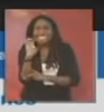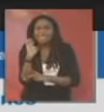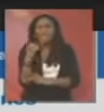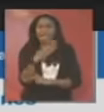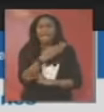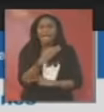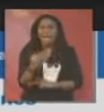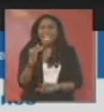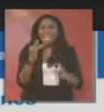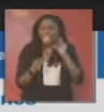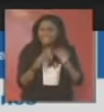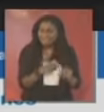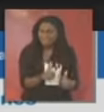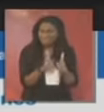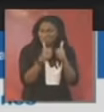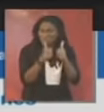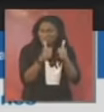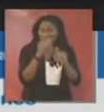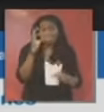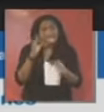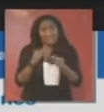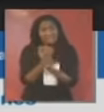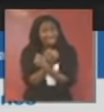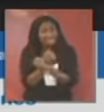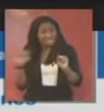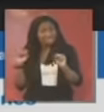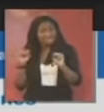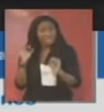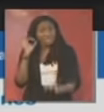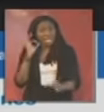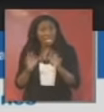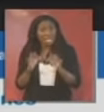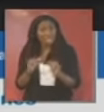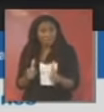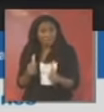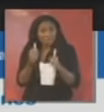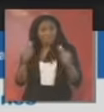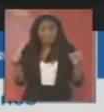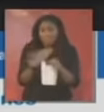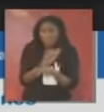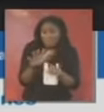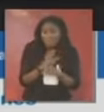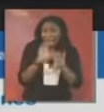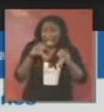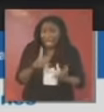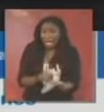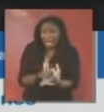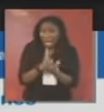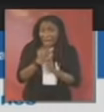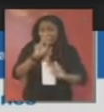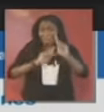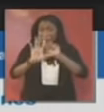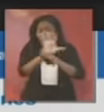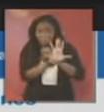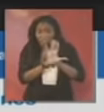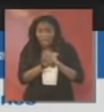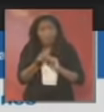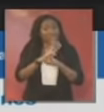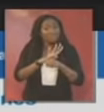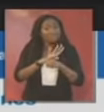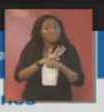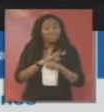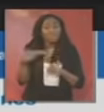their safety, the quality and duration of the immunity, and delivery and